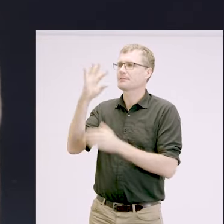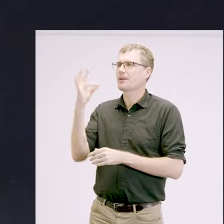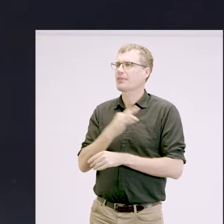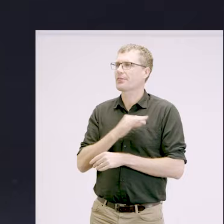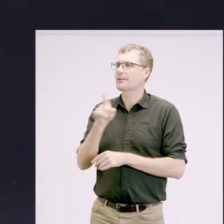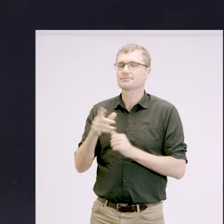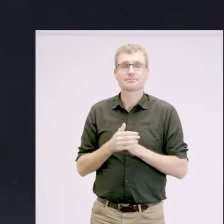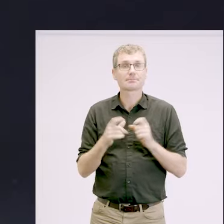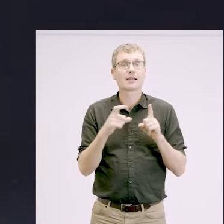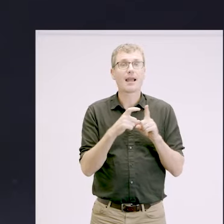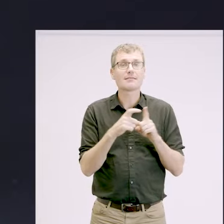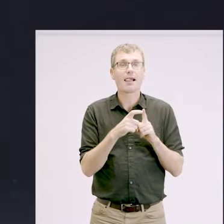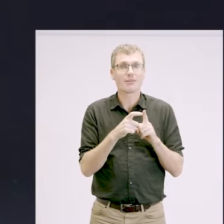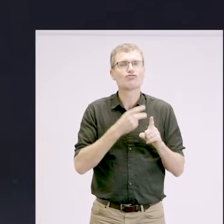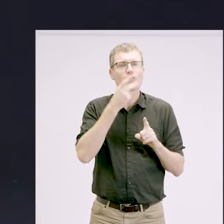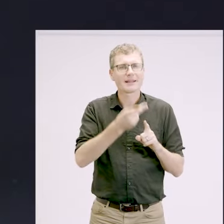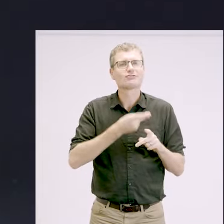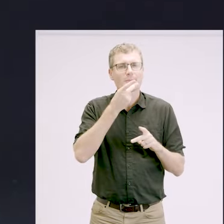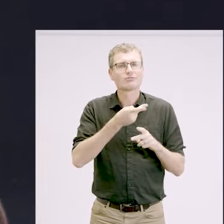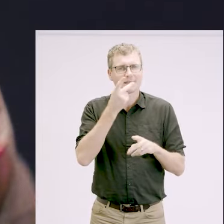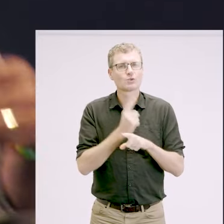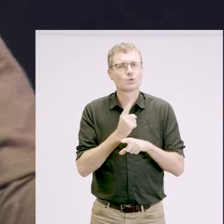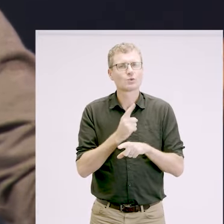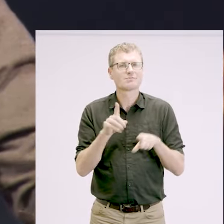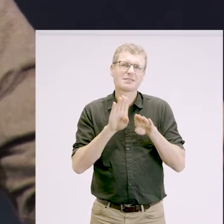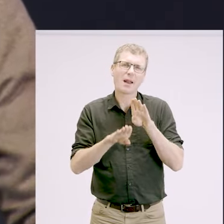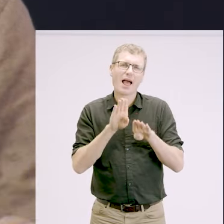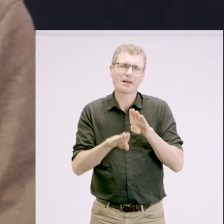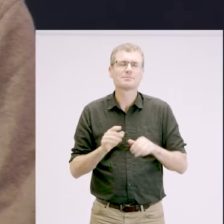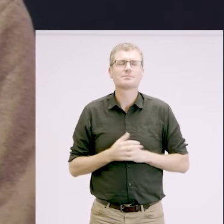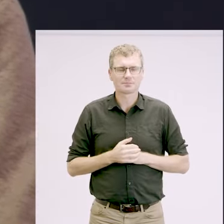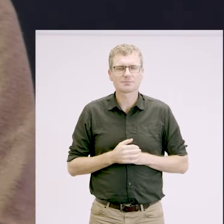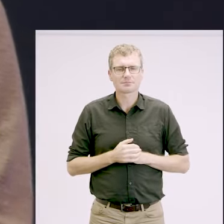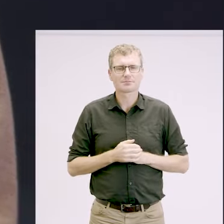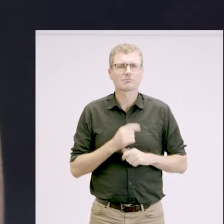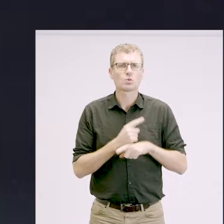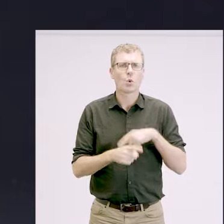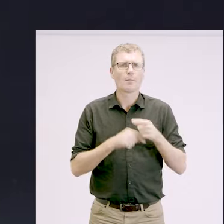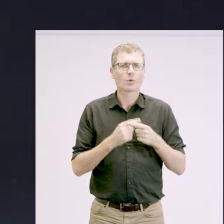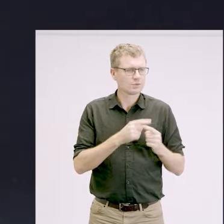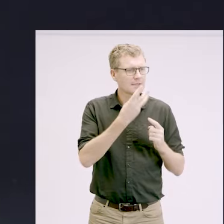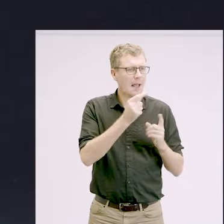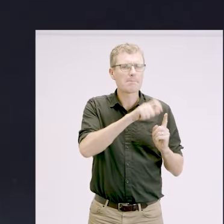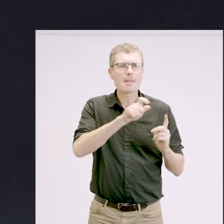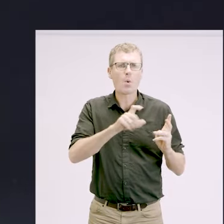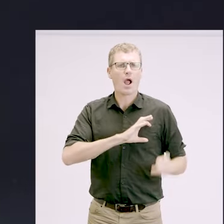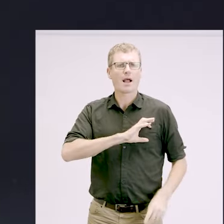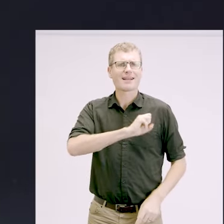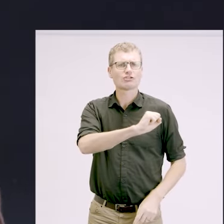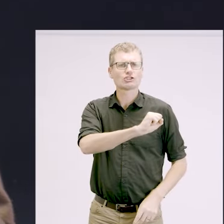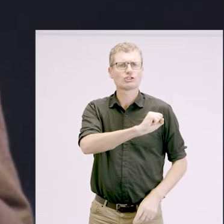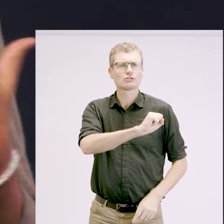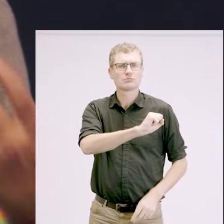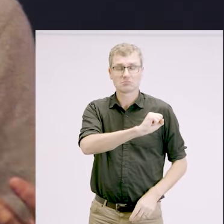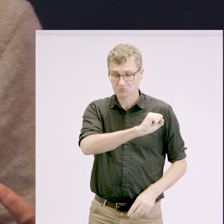book of Daniel is a book that tells us that story over and over and over again. It's a story of courage. It's a story of